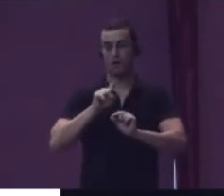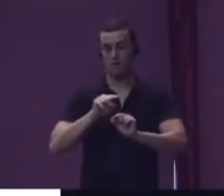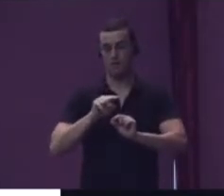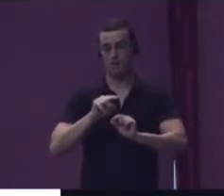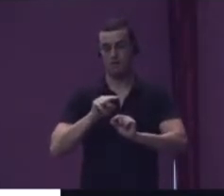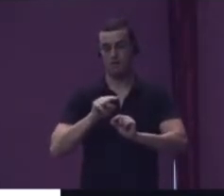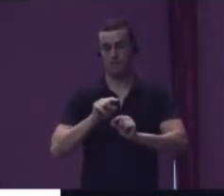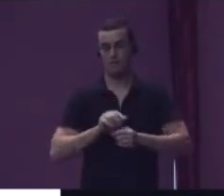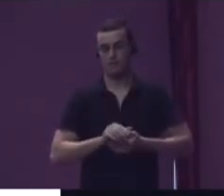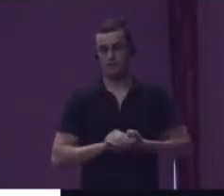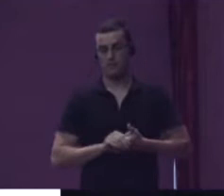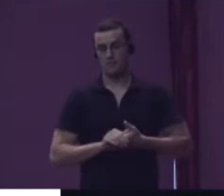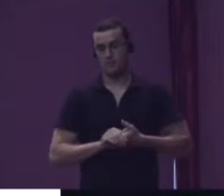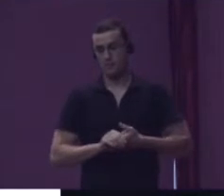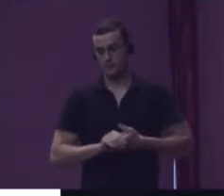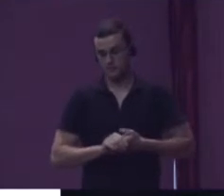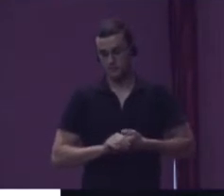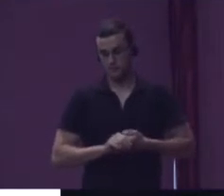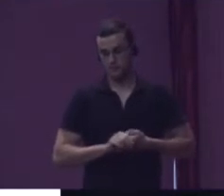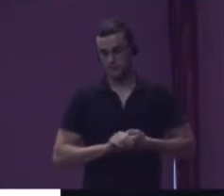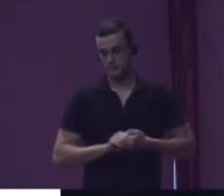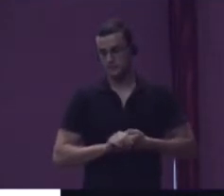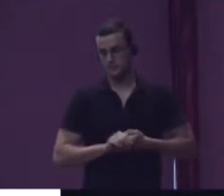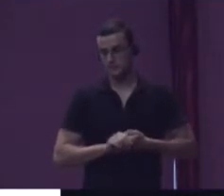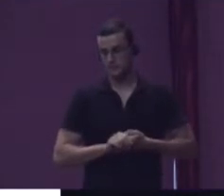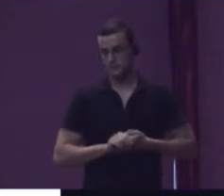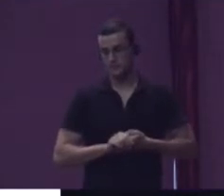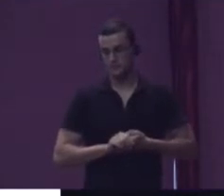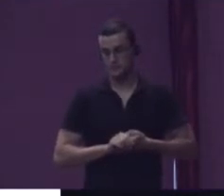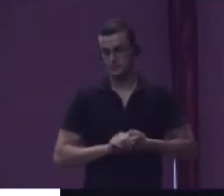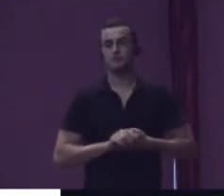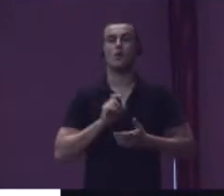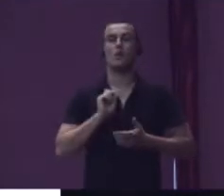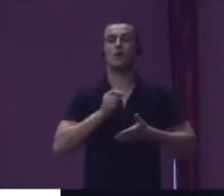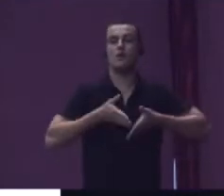a physiological, biological process,